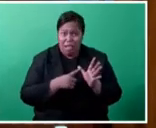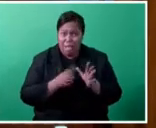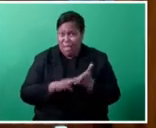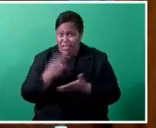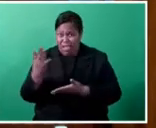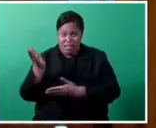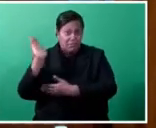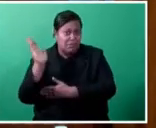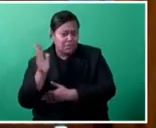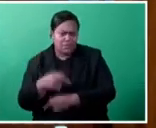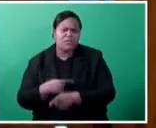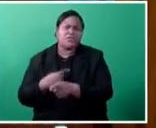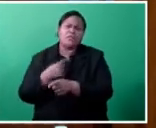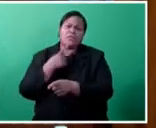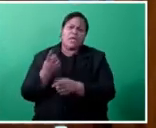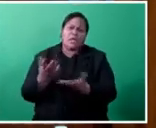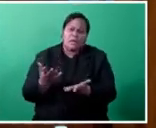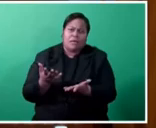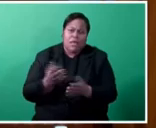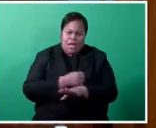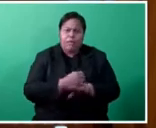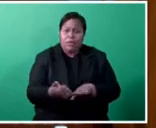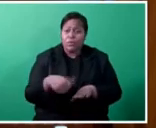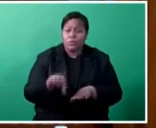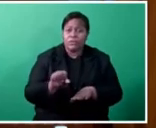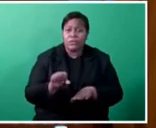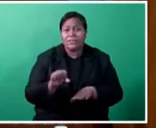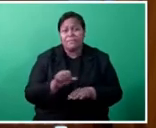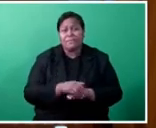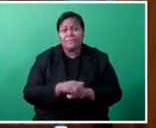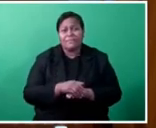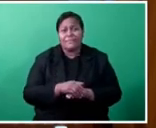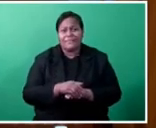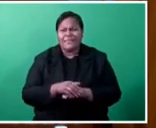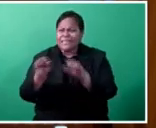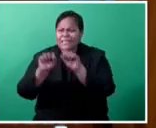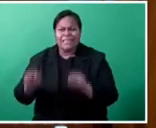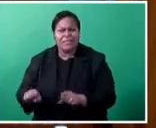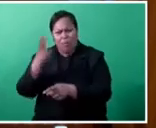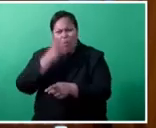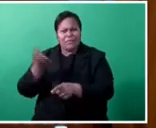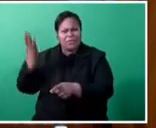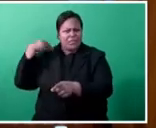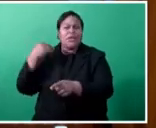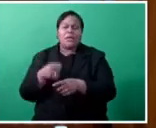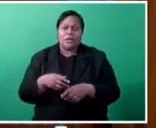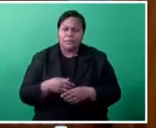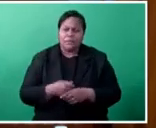Open Merit Recruitment System, to eliminate E-Toke staff. He's made an astounding comment